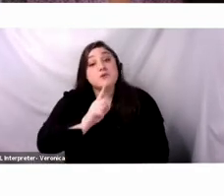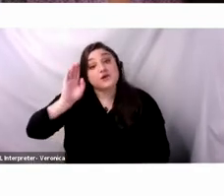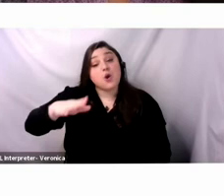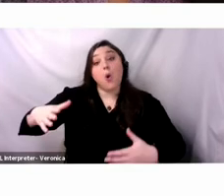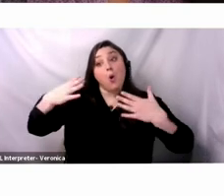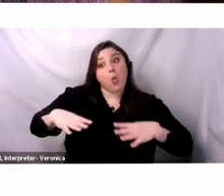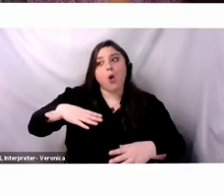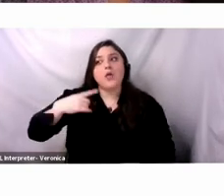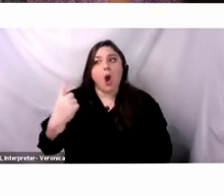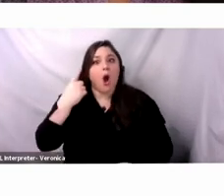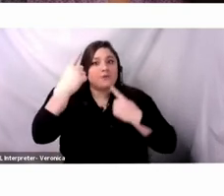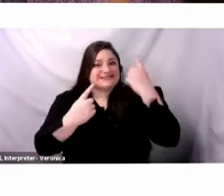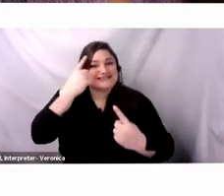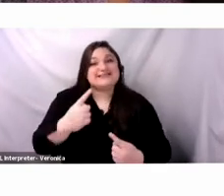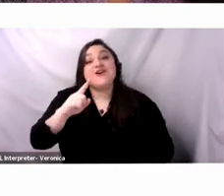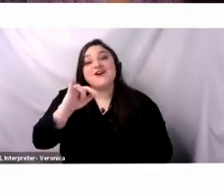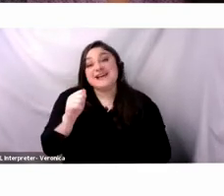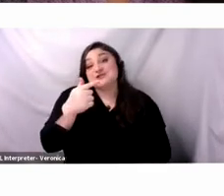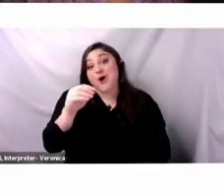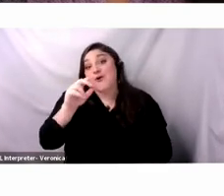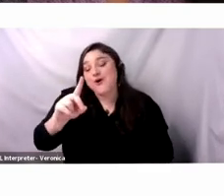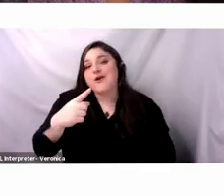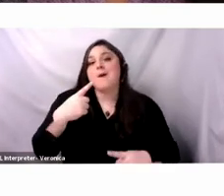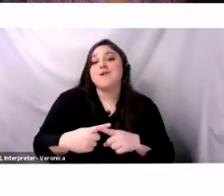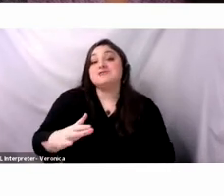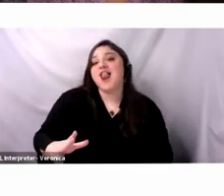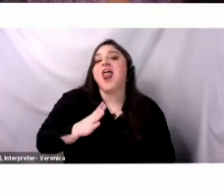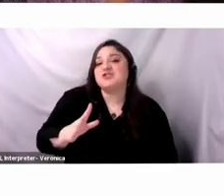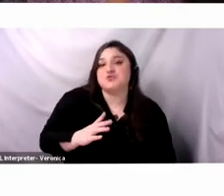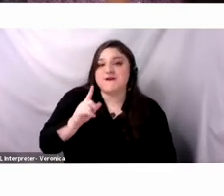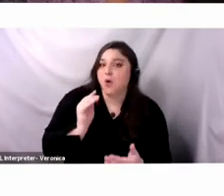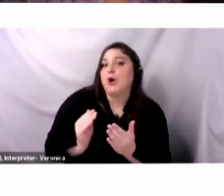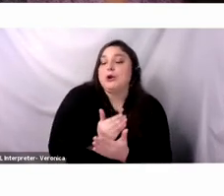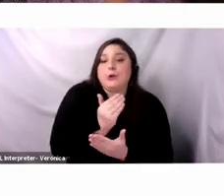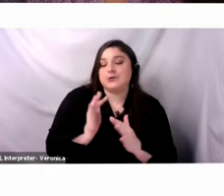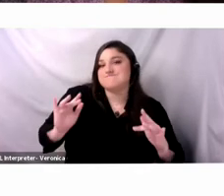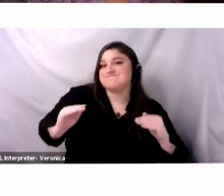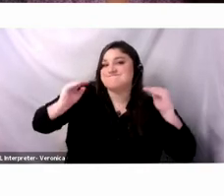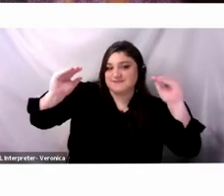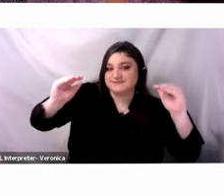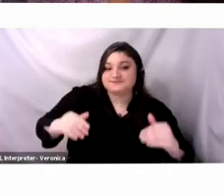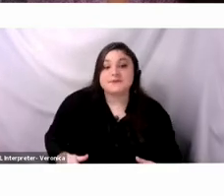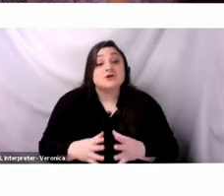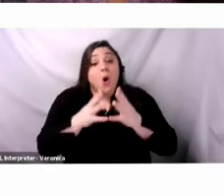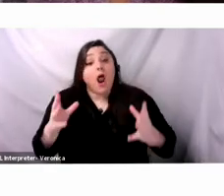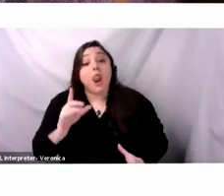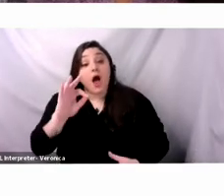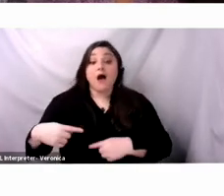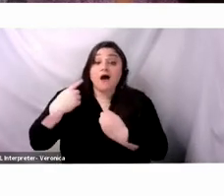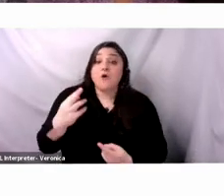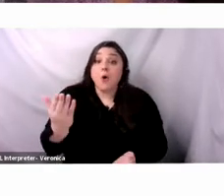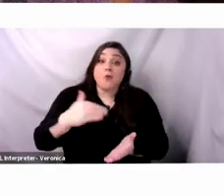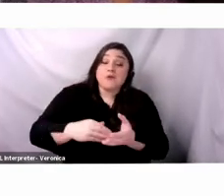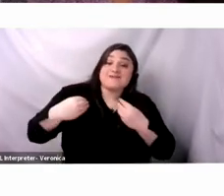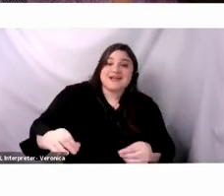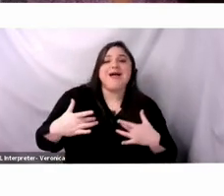good, but a luxury one at that. Now, much of the resale history has gone undocumented because A, it was normal, and